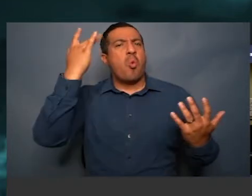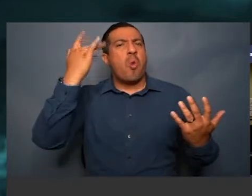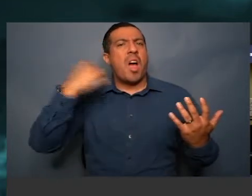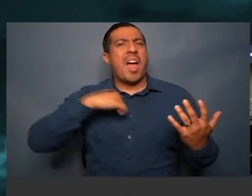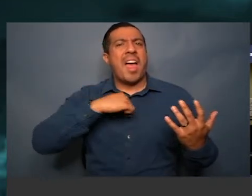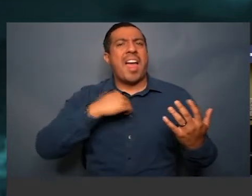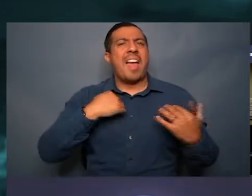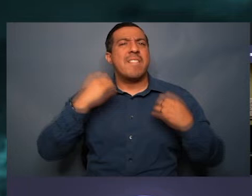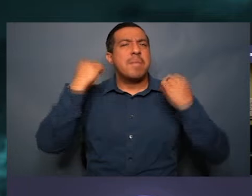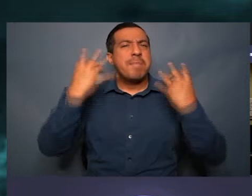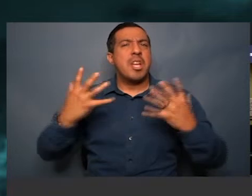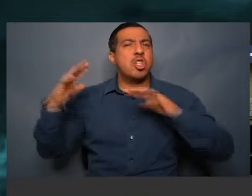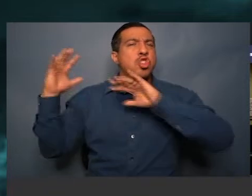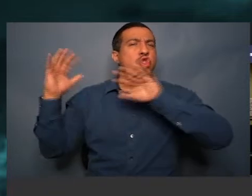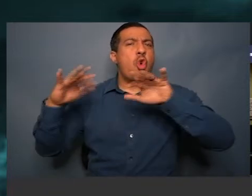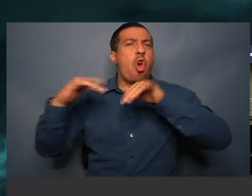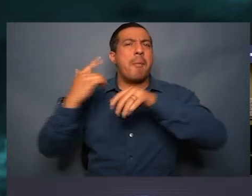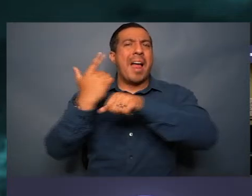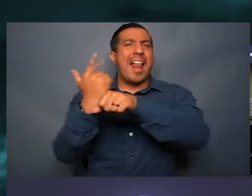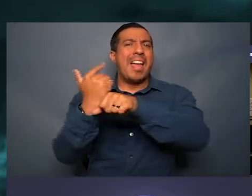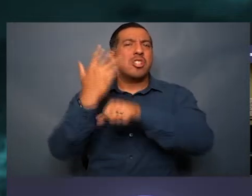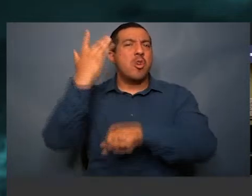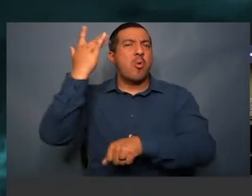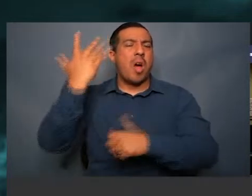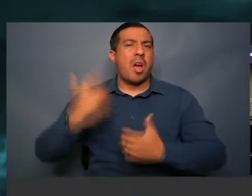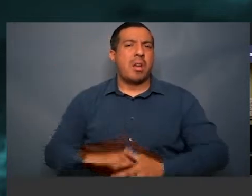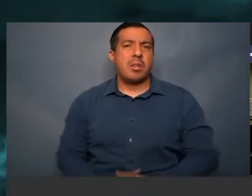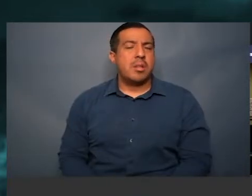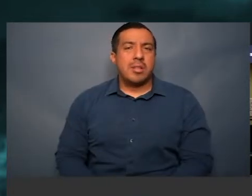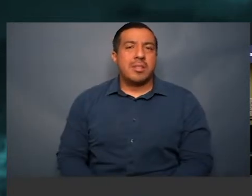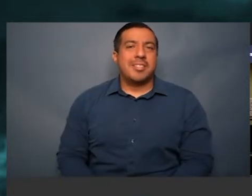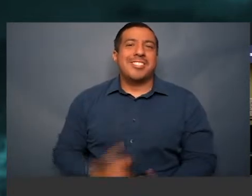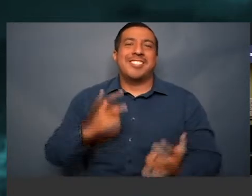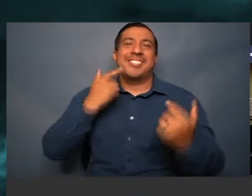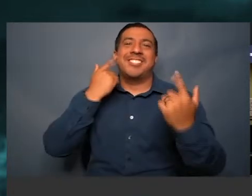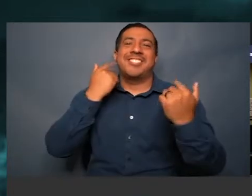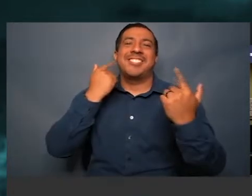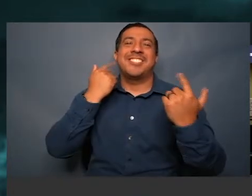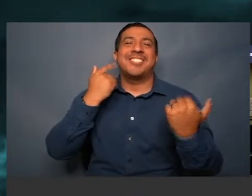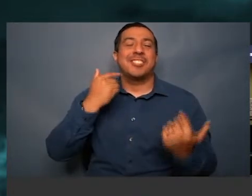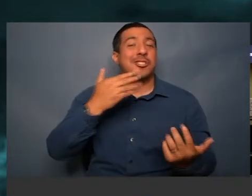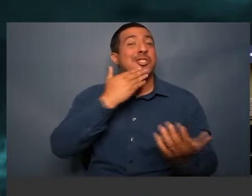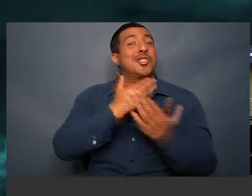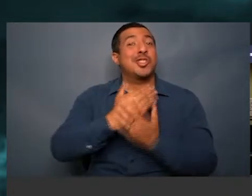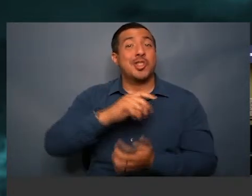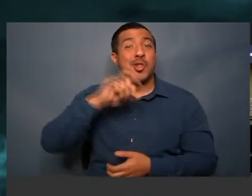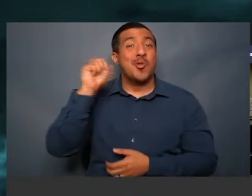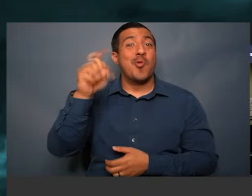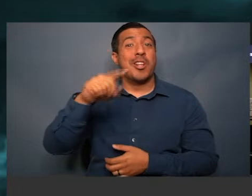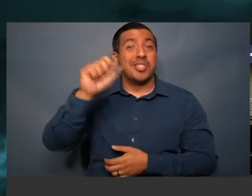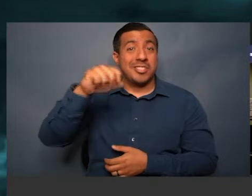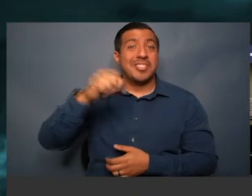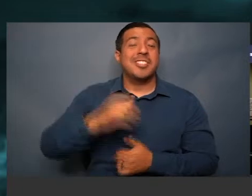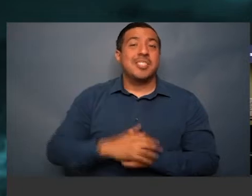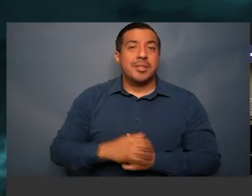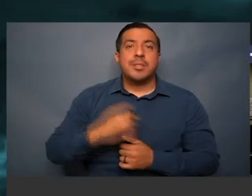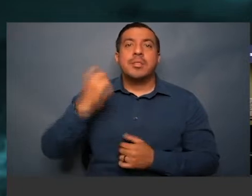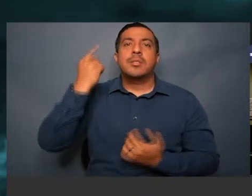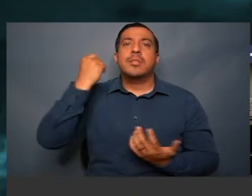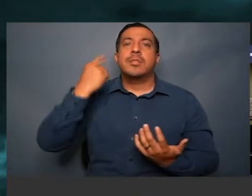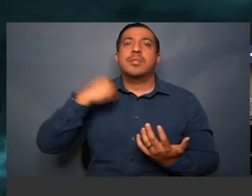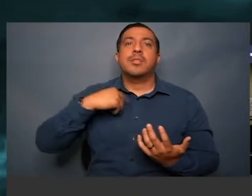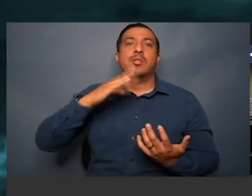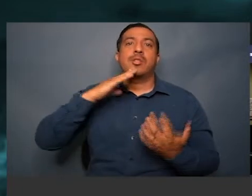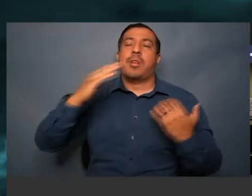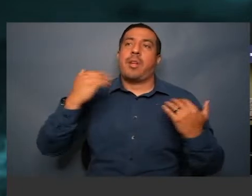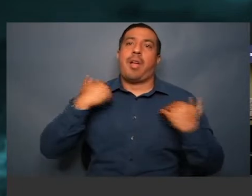did we have so many storms last year, Jim? Well, that's a really good question, and we could write